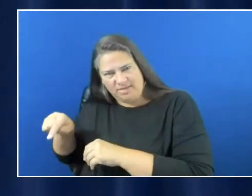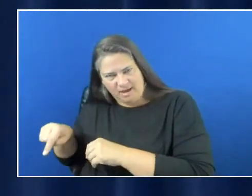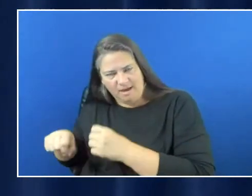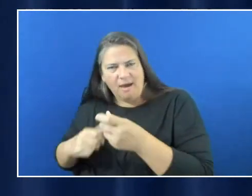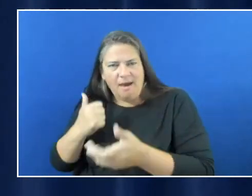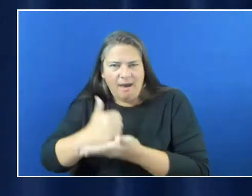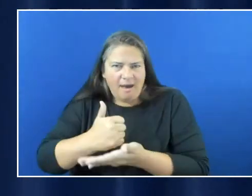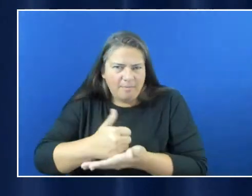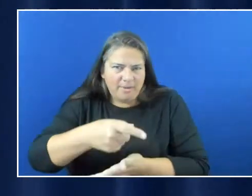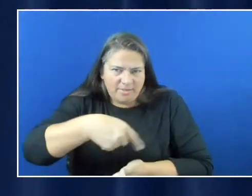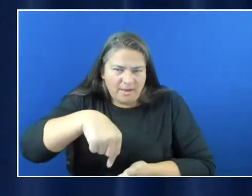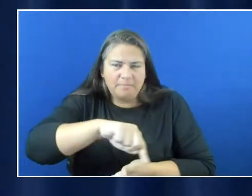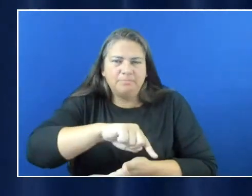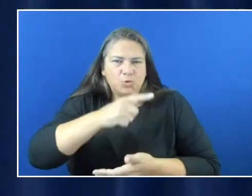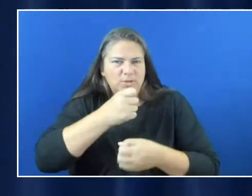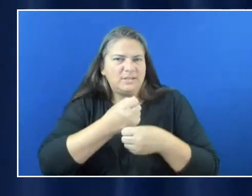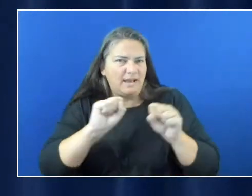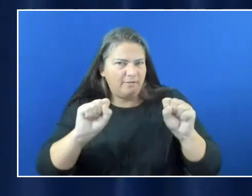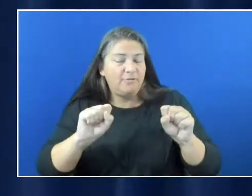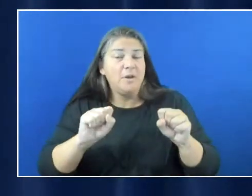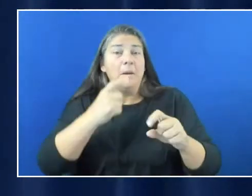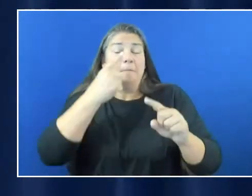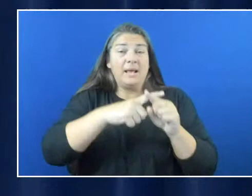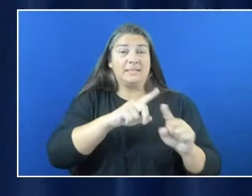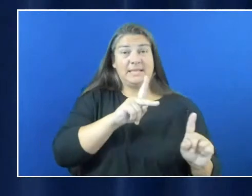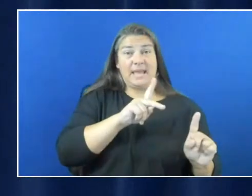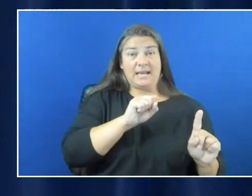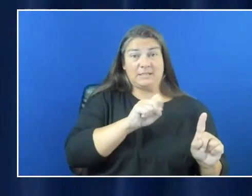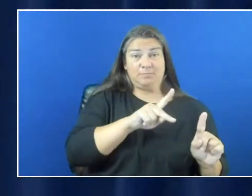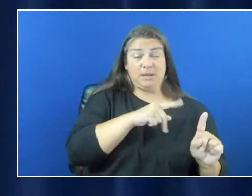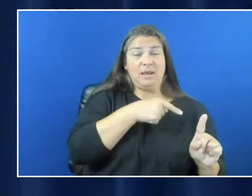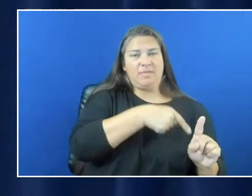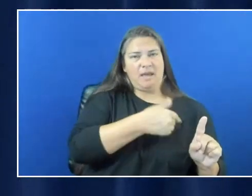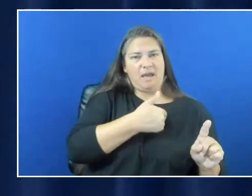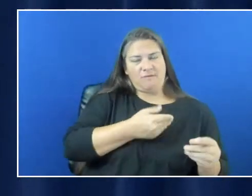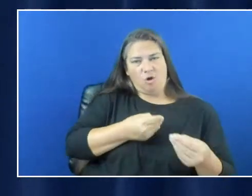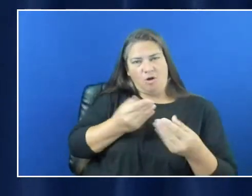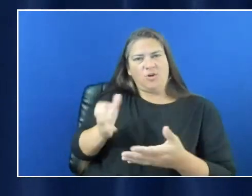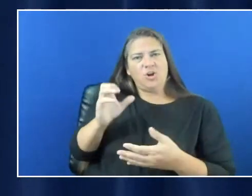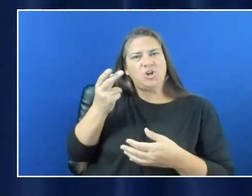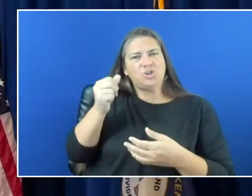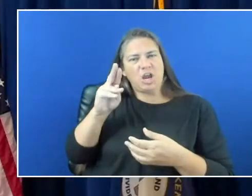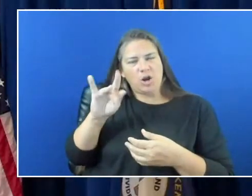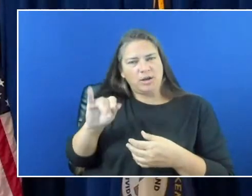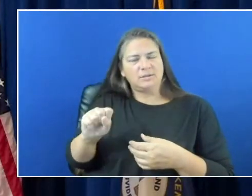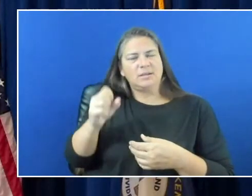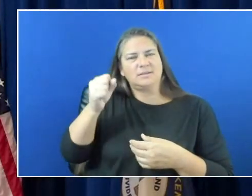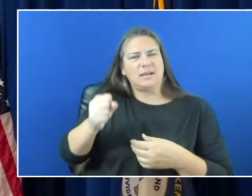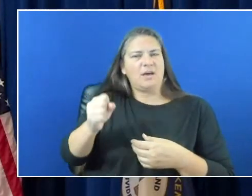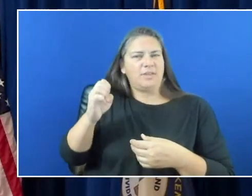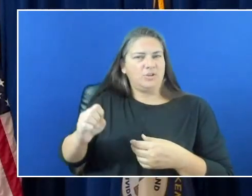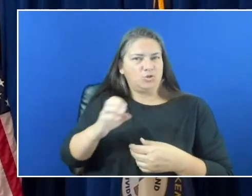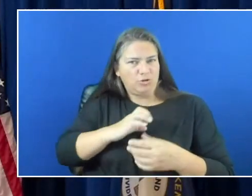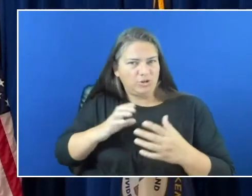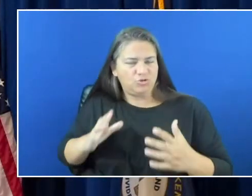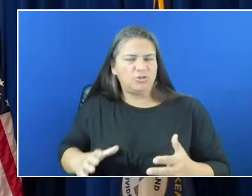addition to what KSP has to offer, in addition to charities in Southeast Christian too.